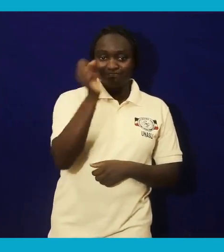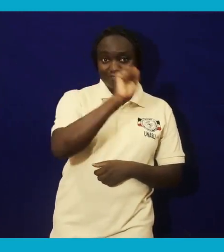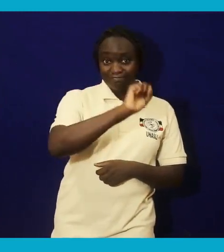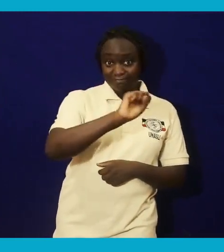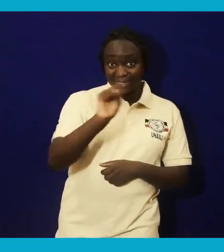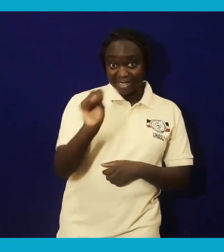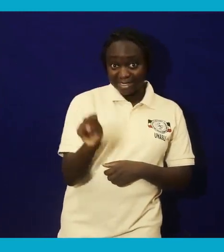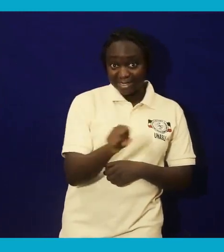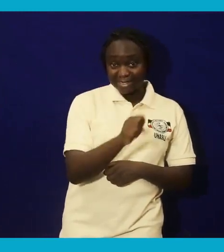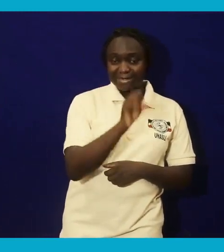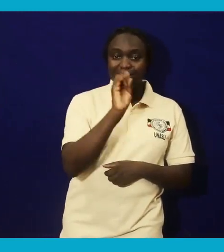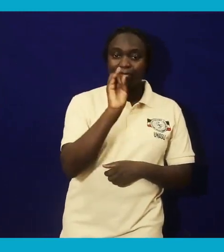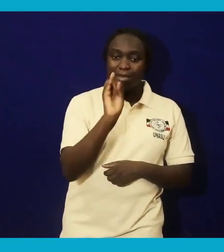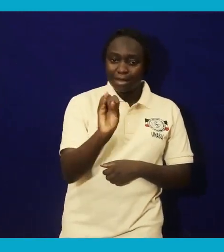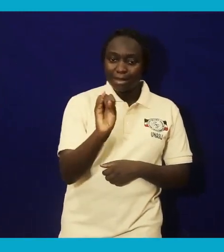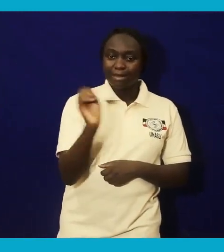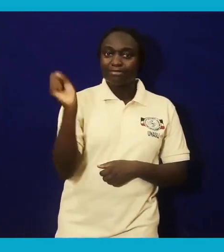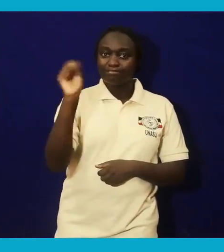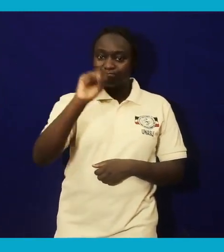Sister.